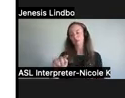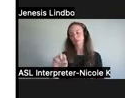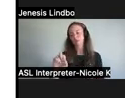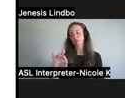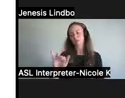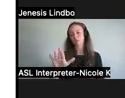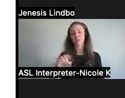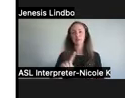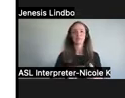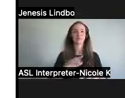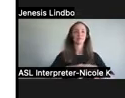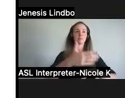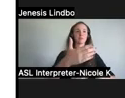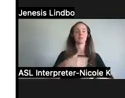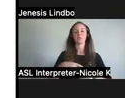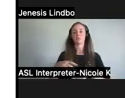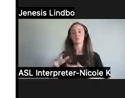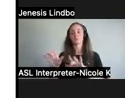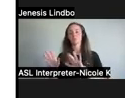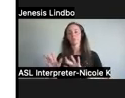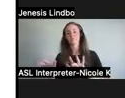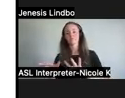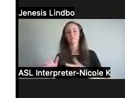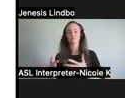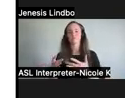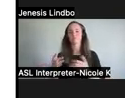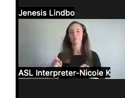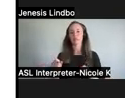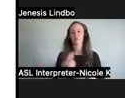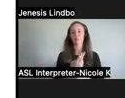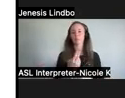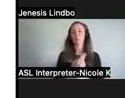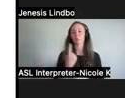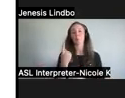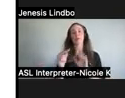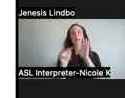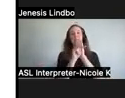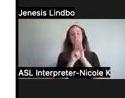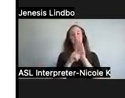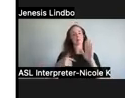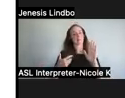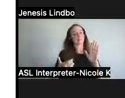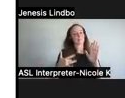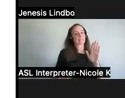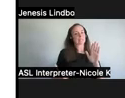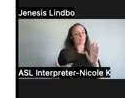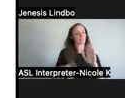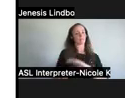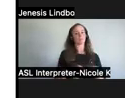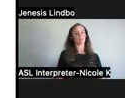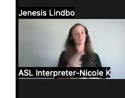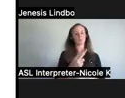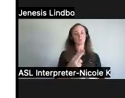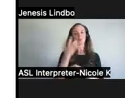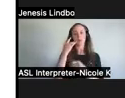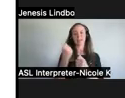someone to use this interface to play a video game. A big drawback of these options, and one reason I typically don't use them as much, is because